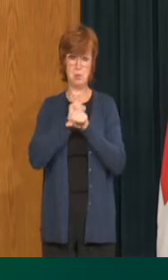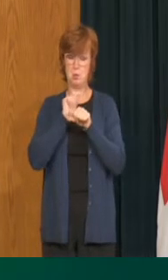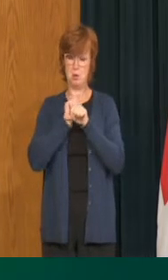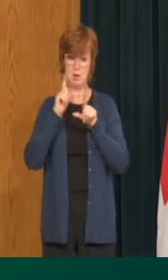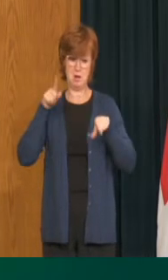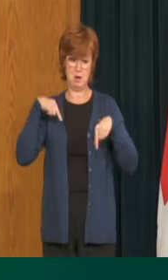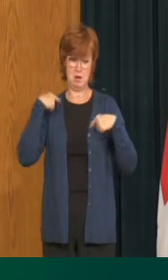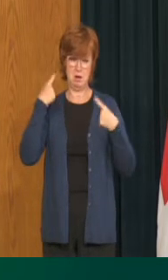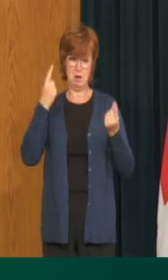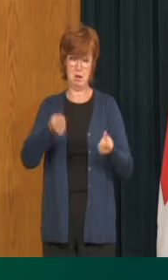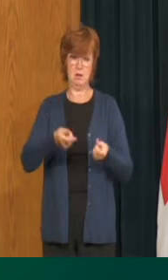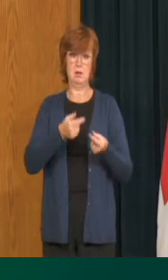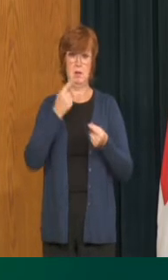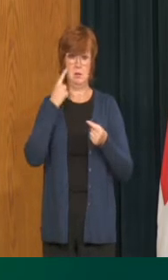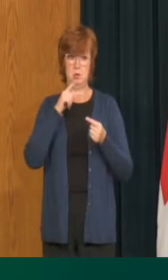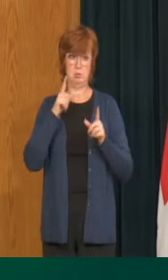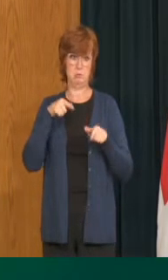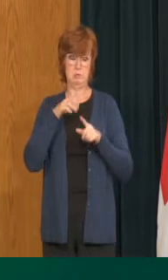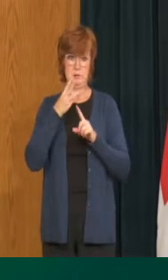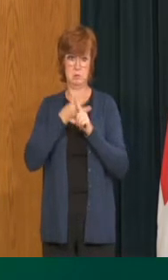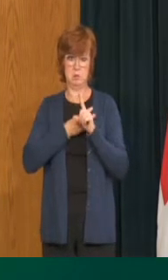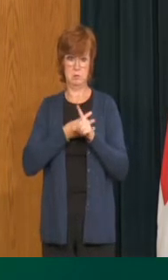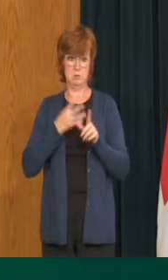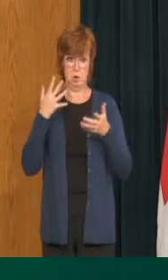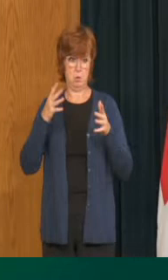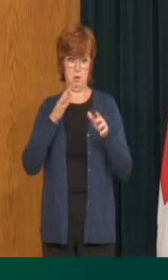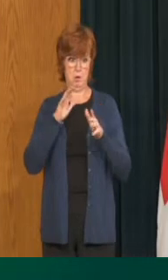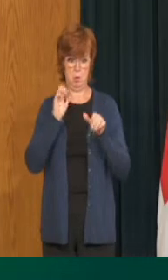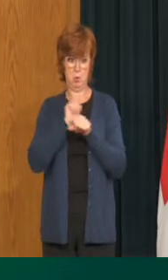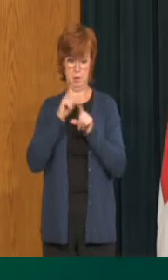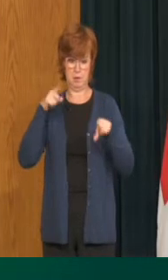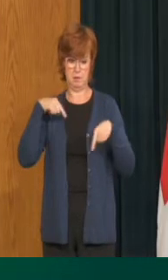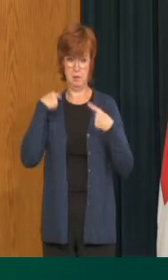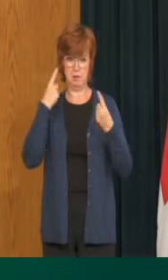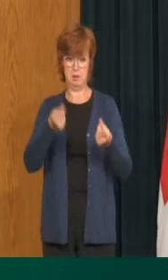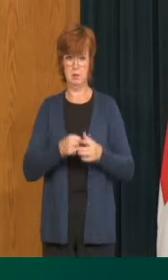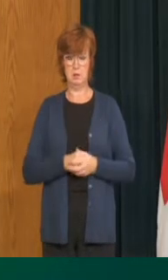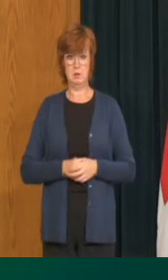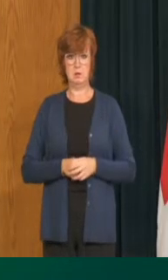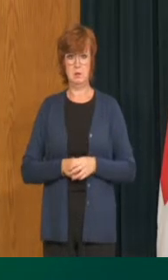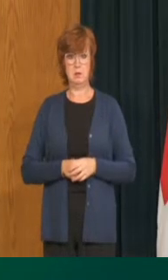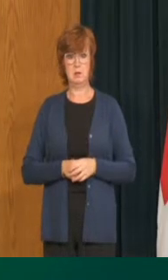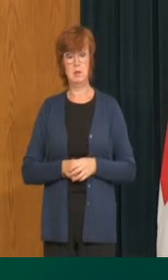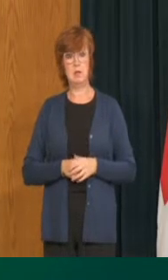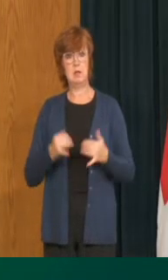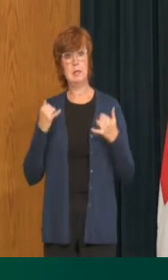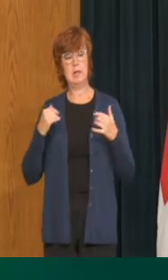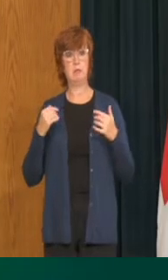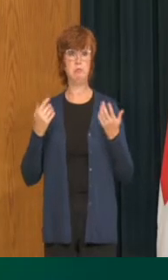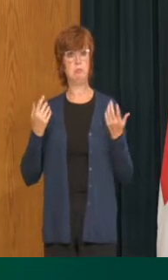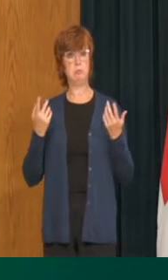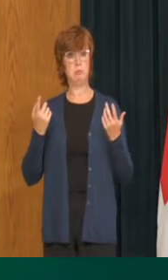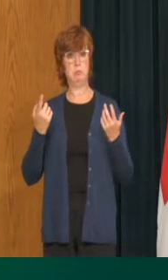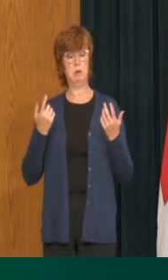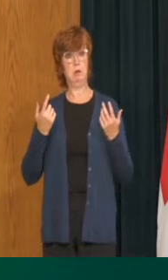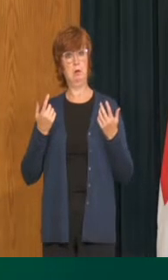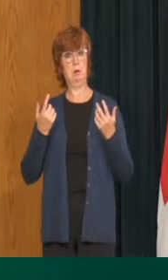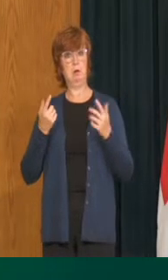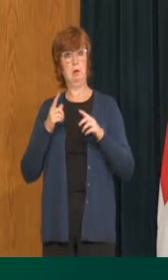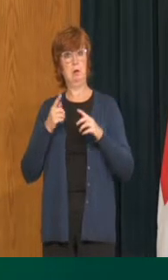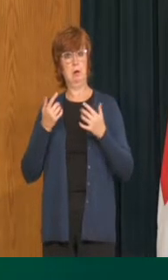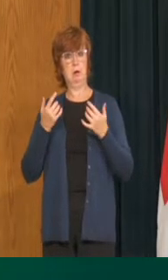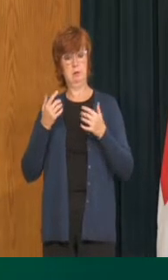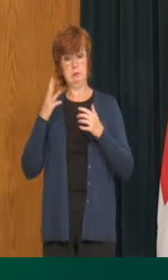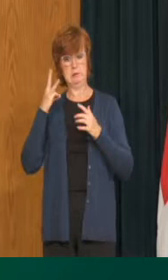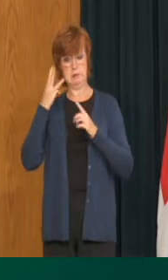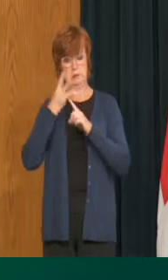the response to this pandemic. This is us doing things differently. We've done them differently now